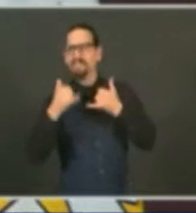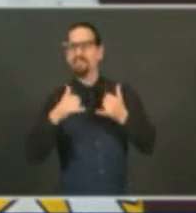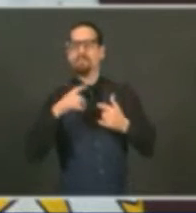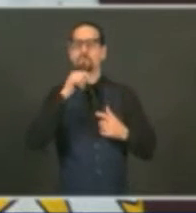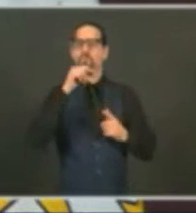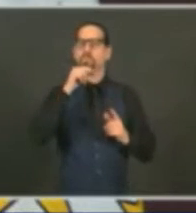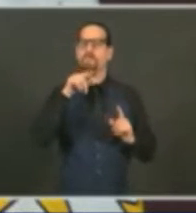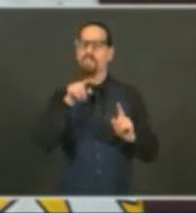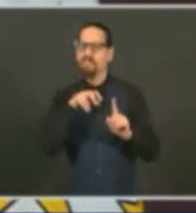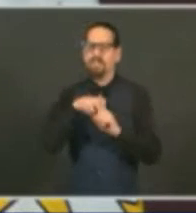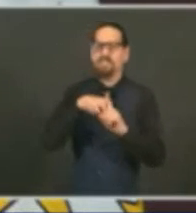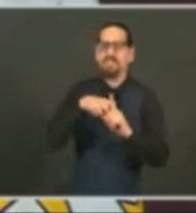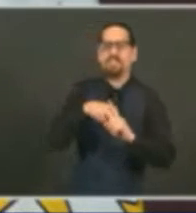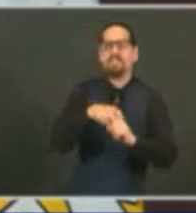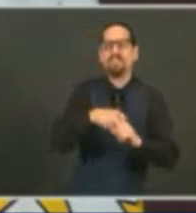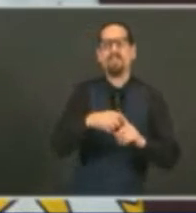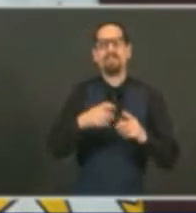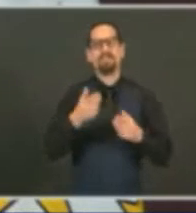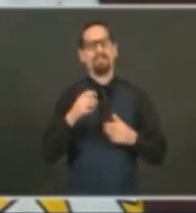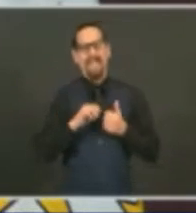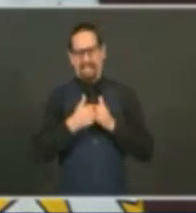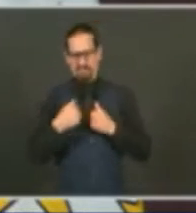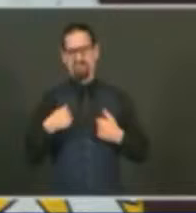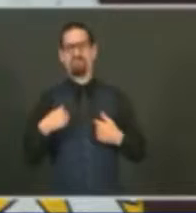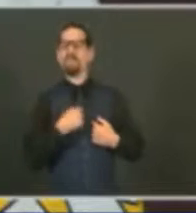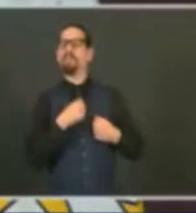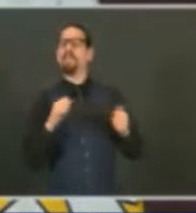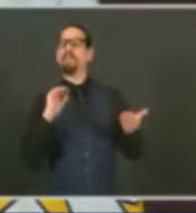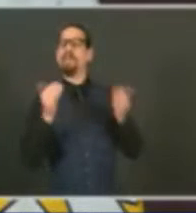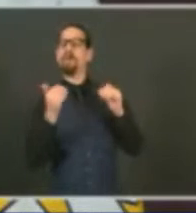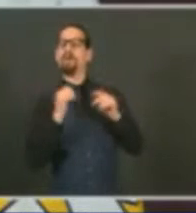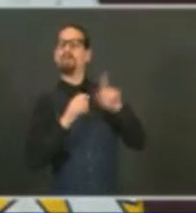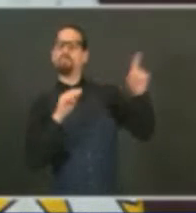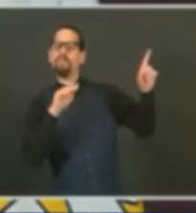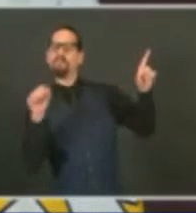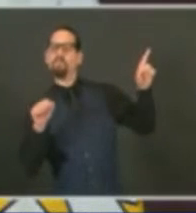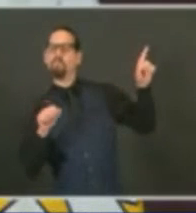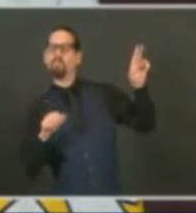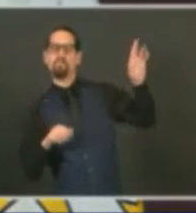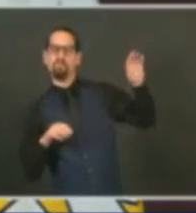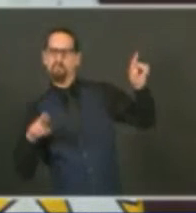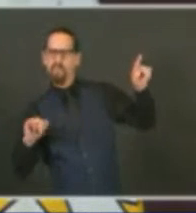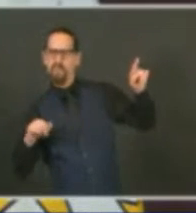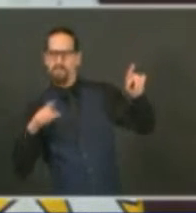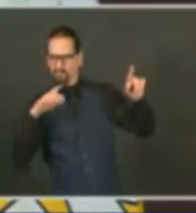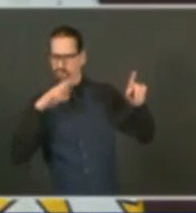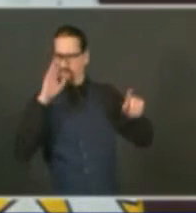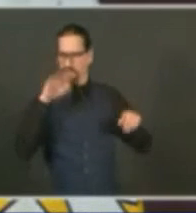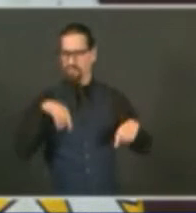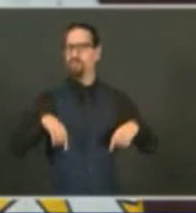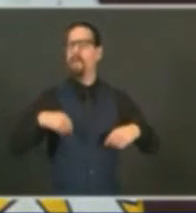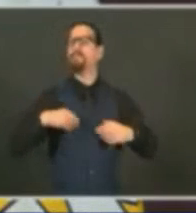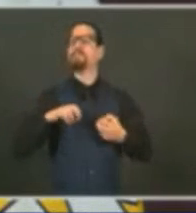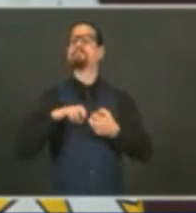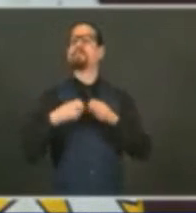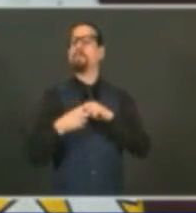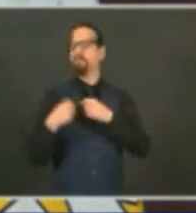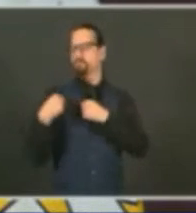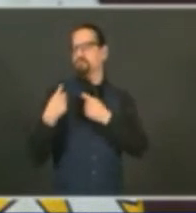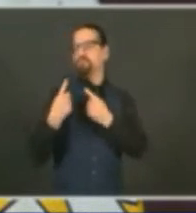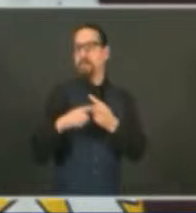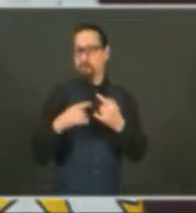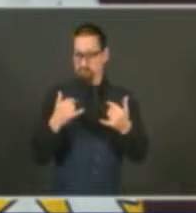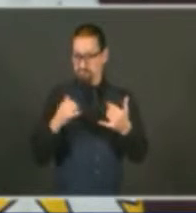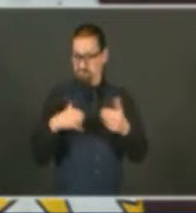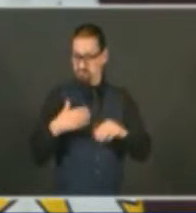do we stand compared to our neighboring states? I know that it was certainly a problem here in Rhode Island for a while. Have we caught up? Are we